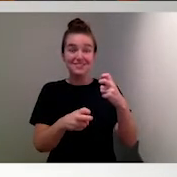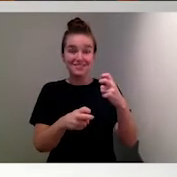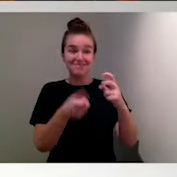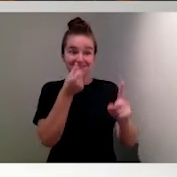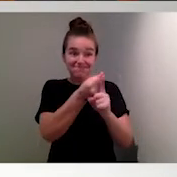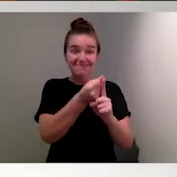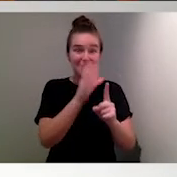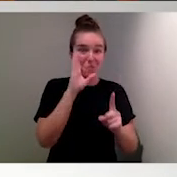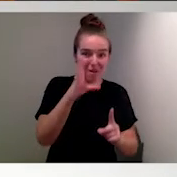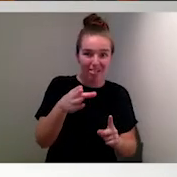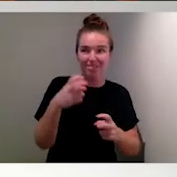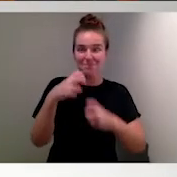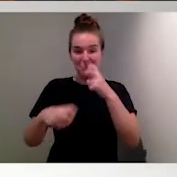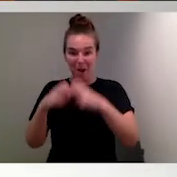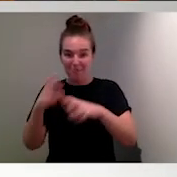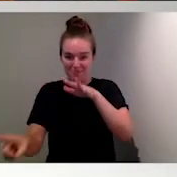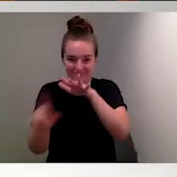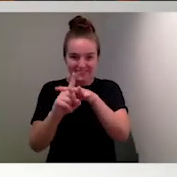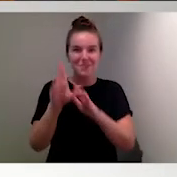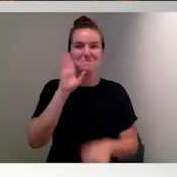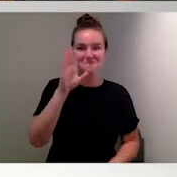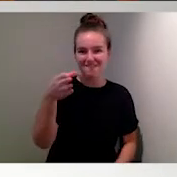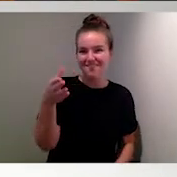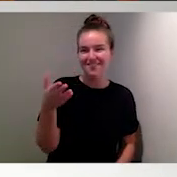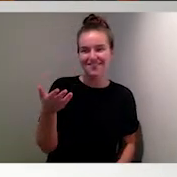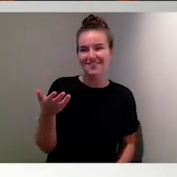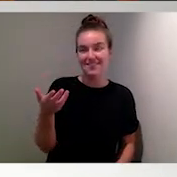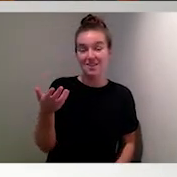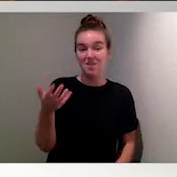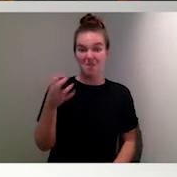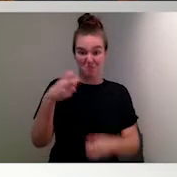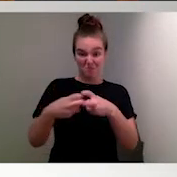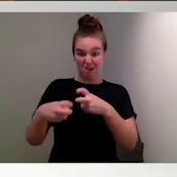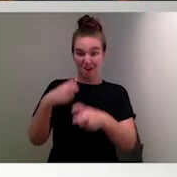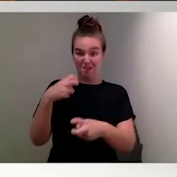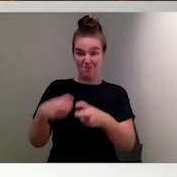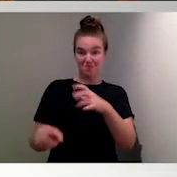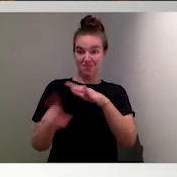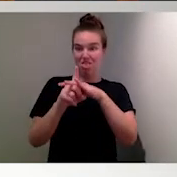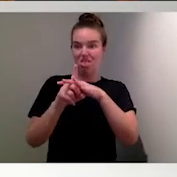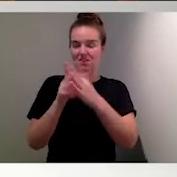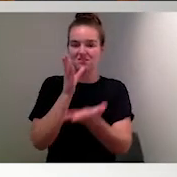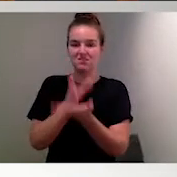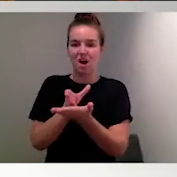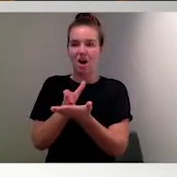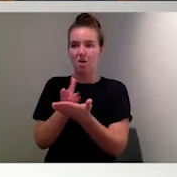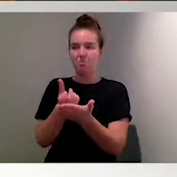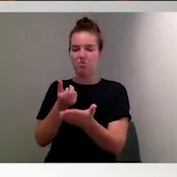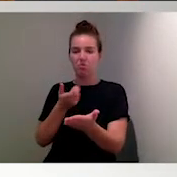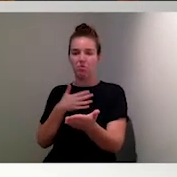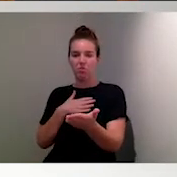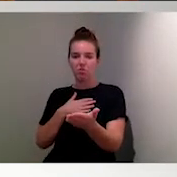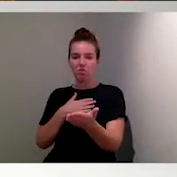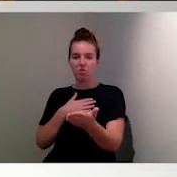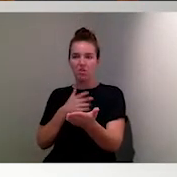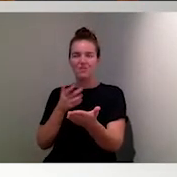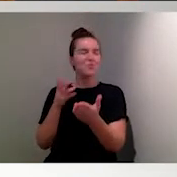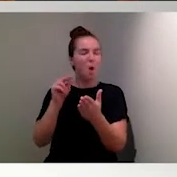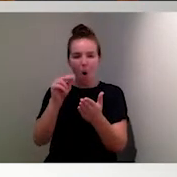but we shouldn't let those problems stop us. We need to keep pushing forward. We need to keep trying. We need to